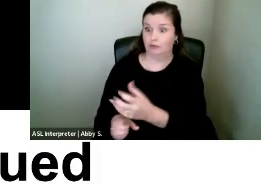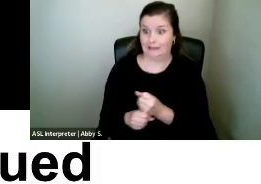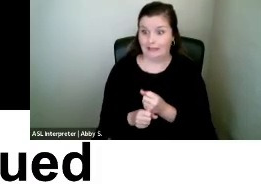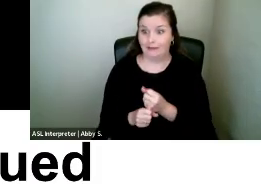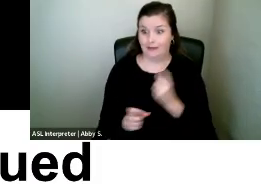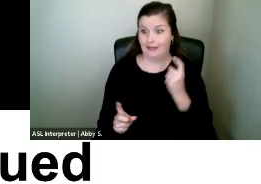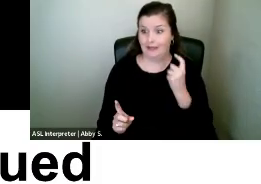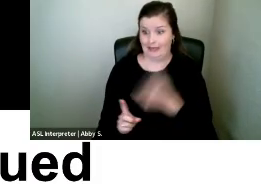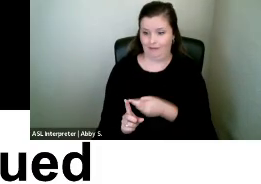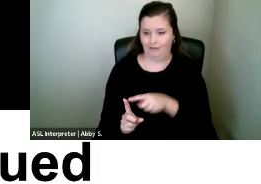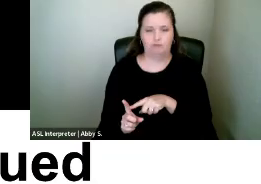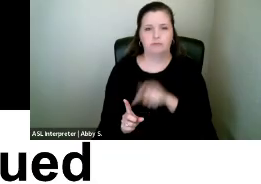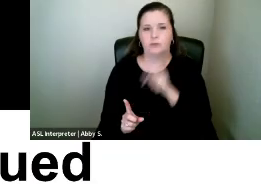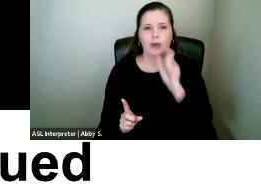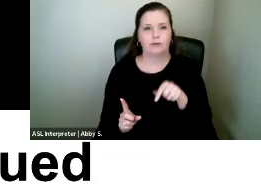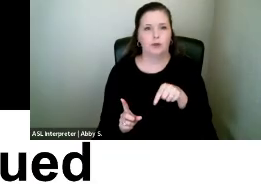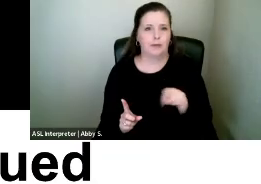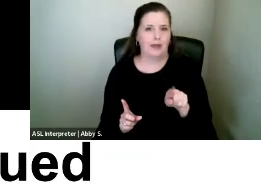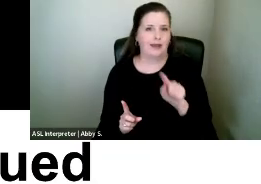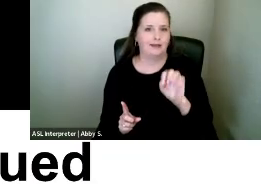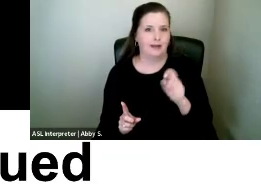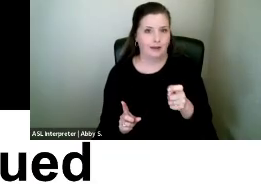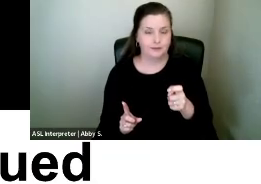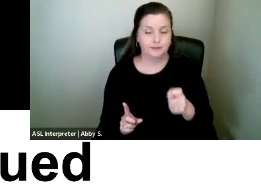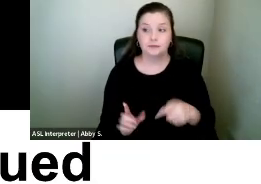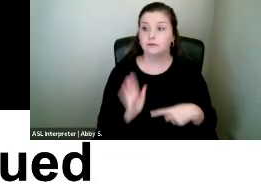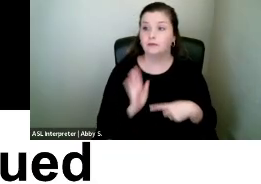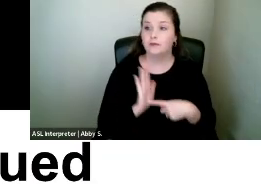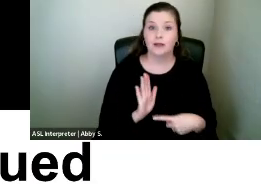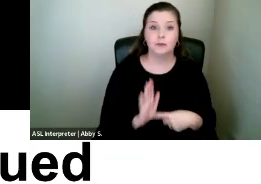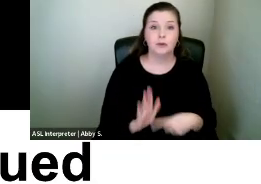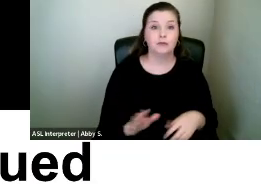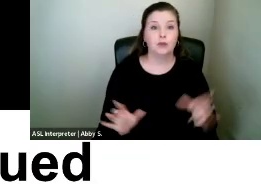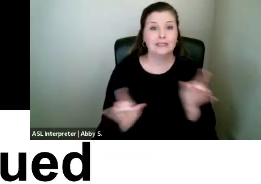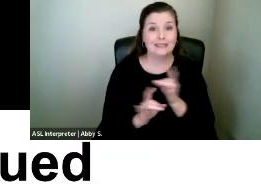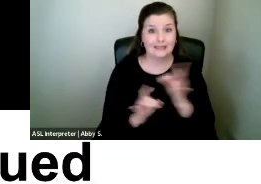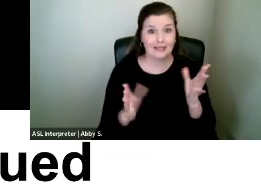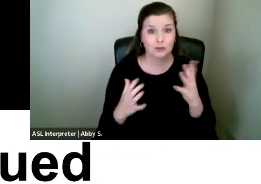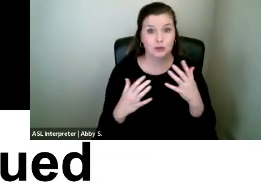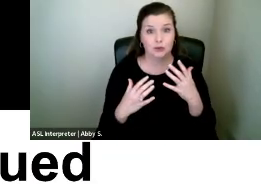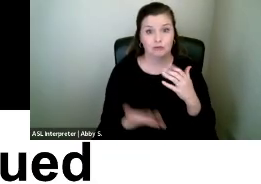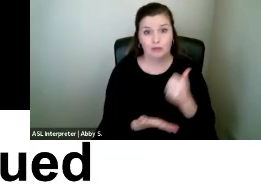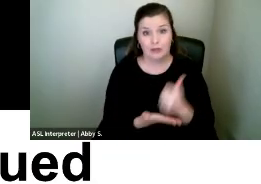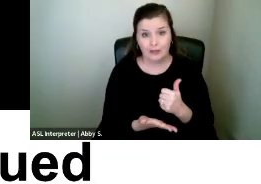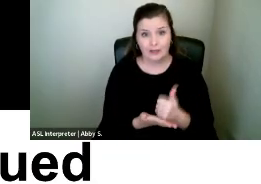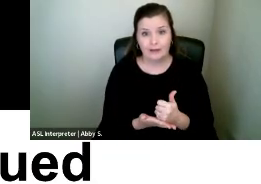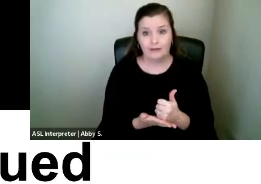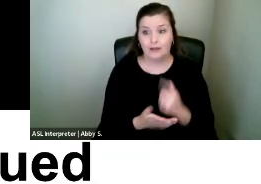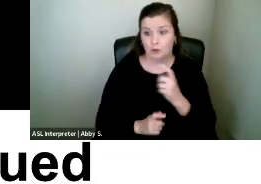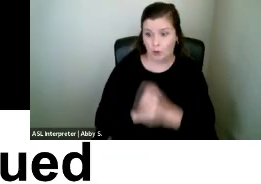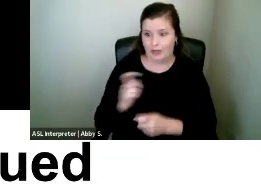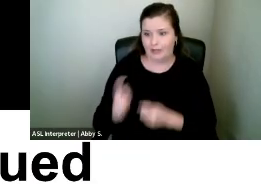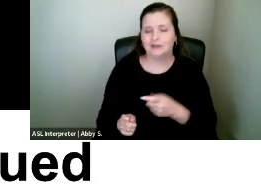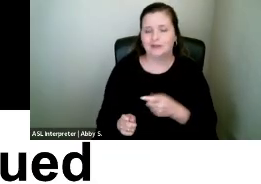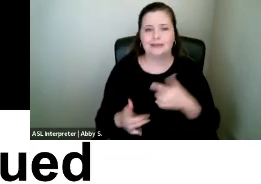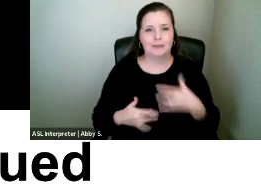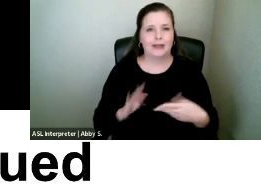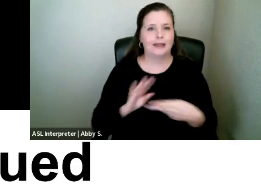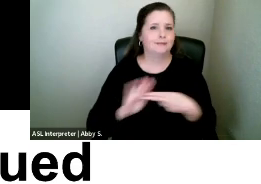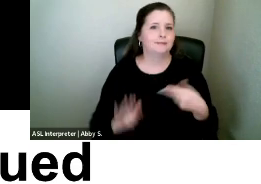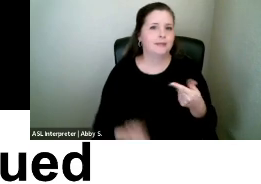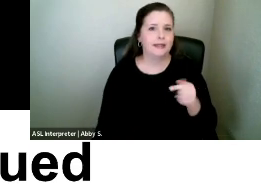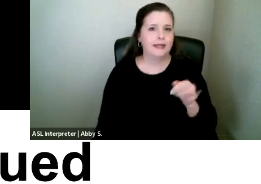for example, donations given for disaster relief are usually treated as personal gifts, and those are